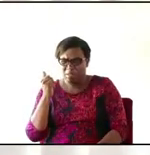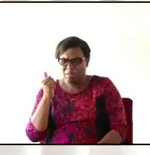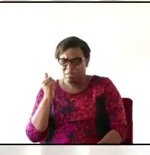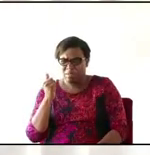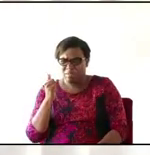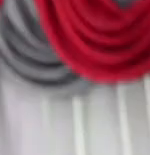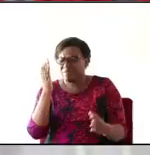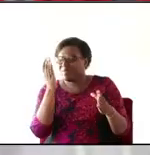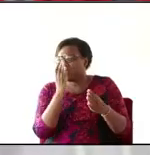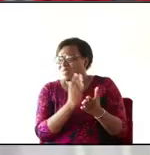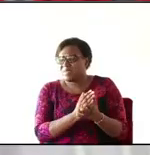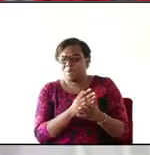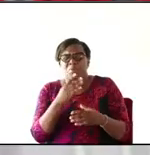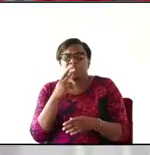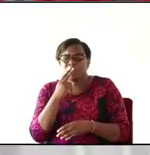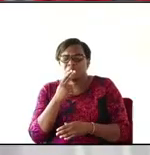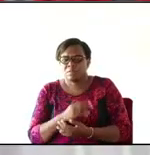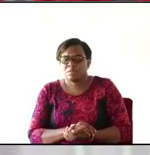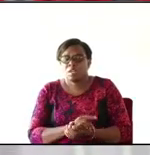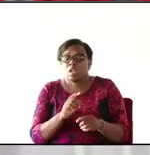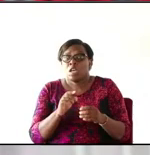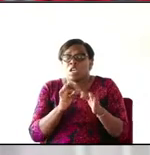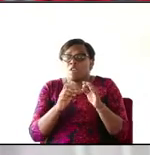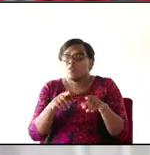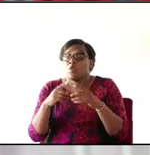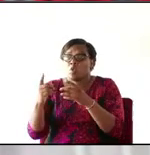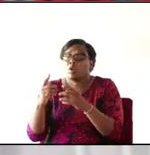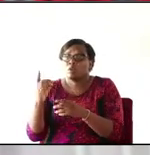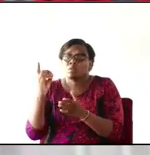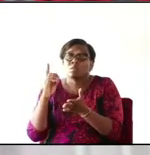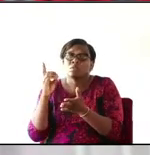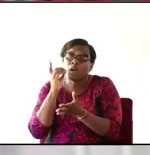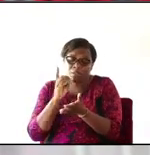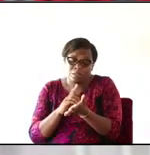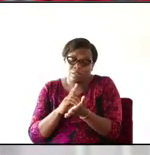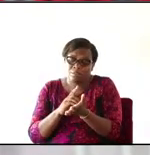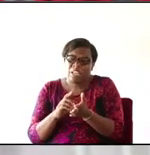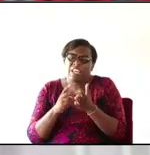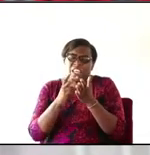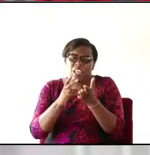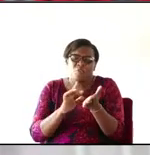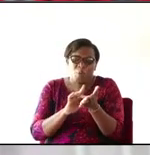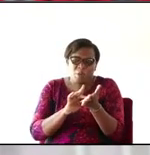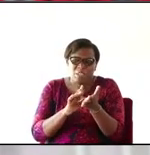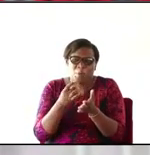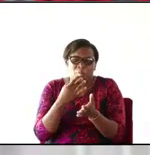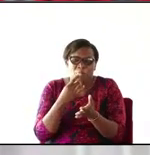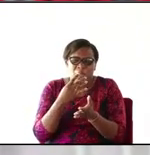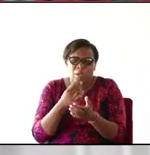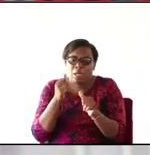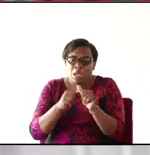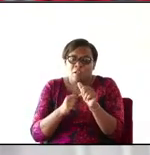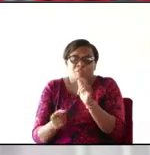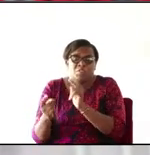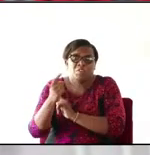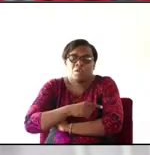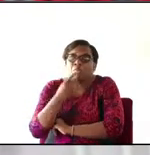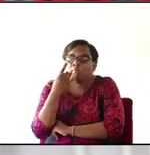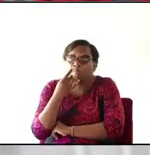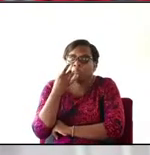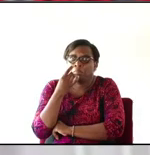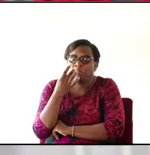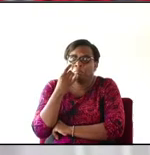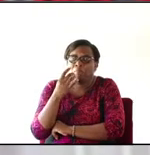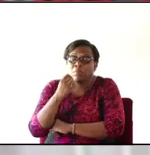still?" I said, "If you went to the doctor and he gave you the medicine, and he gave you a particular medicine, every day you took the medicine,